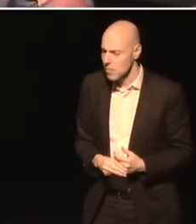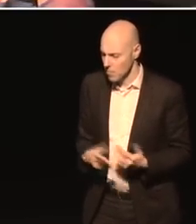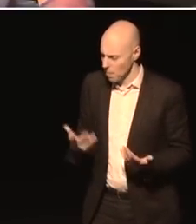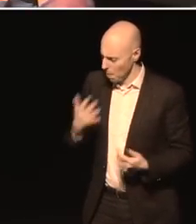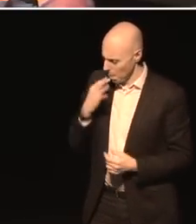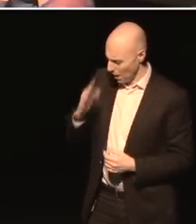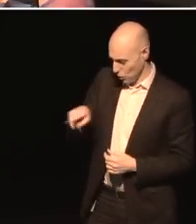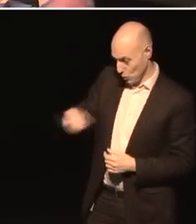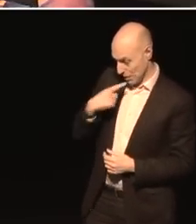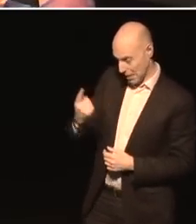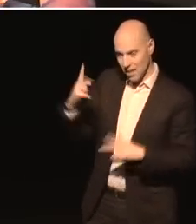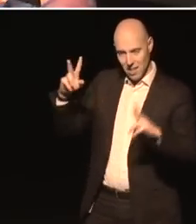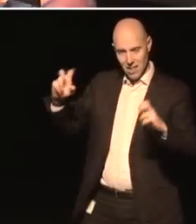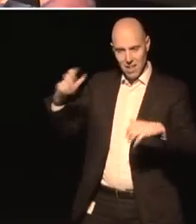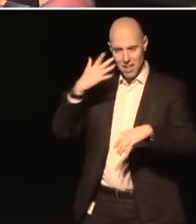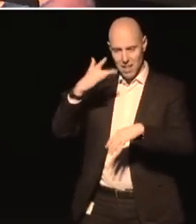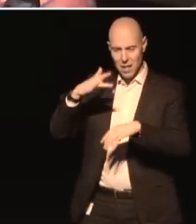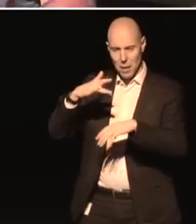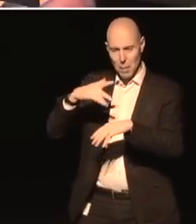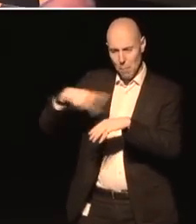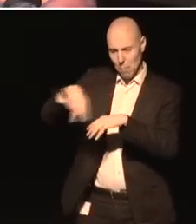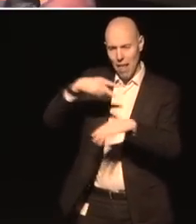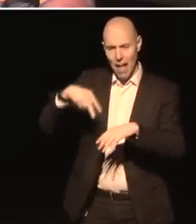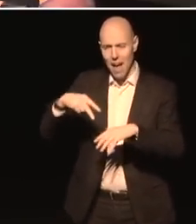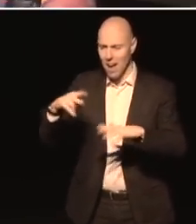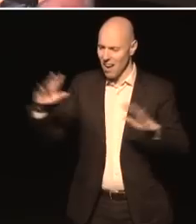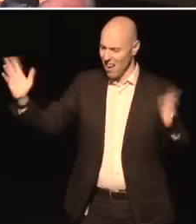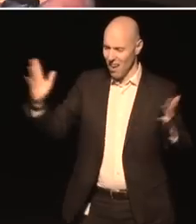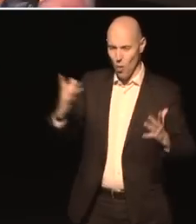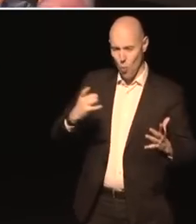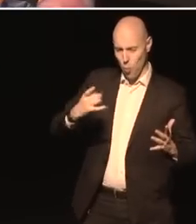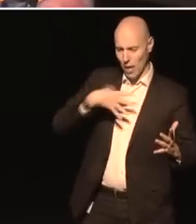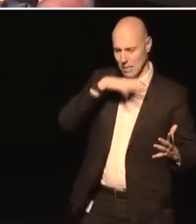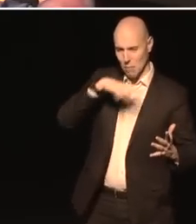I mean, ballet in particular has this this white male canon